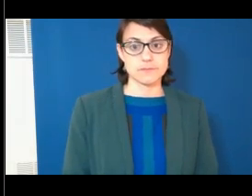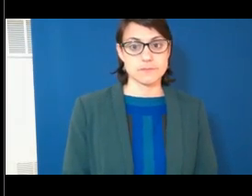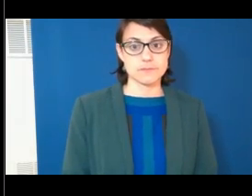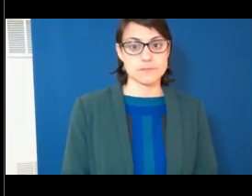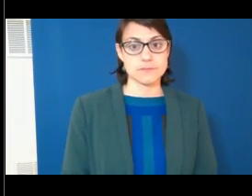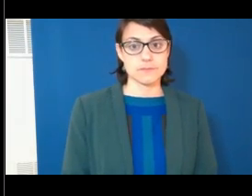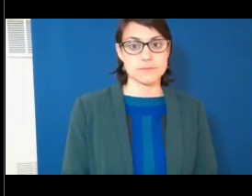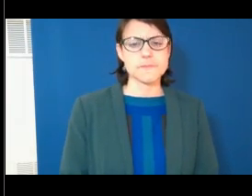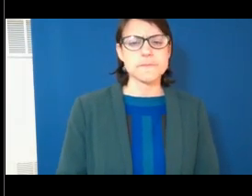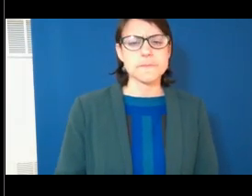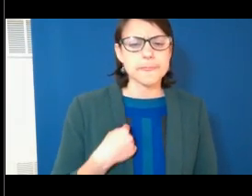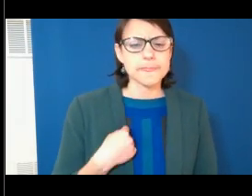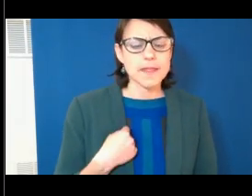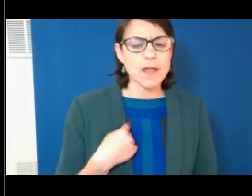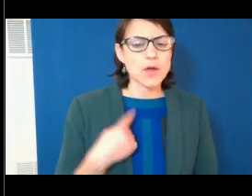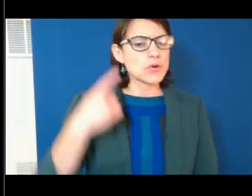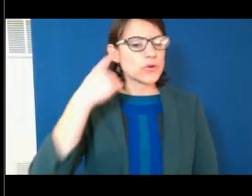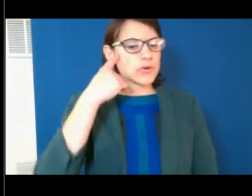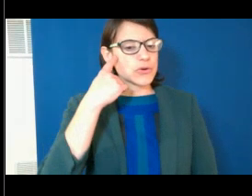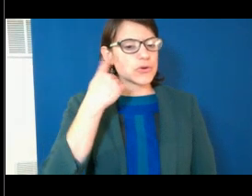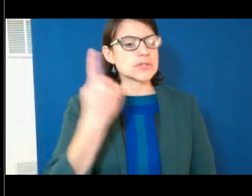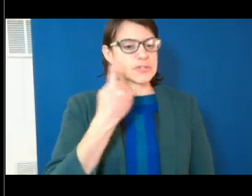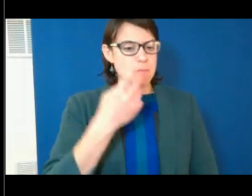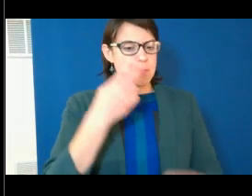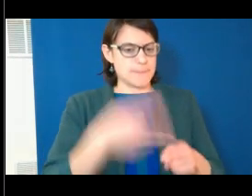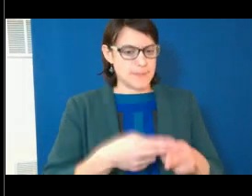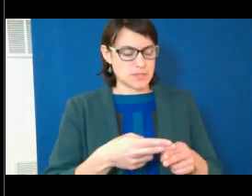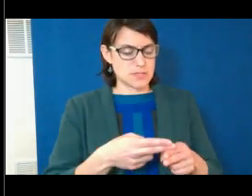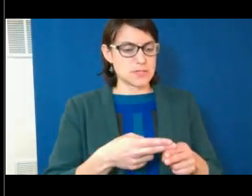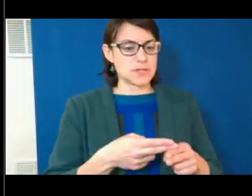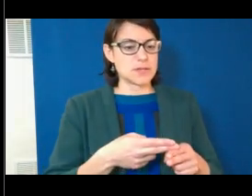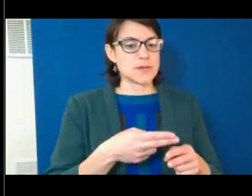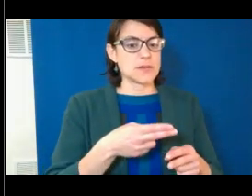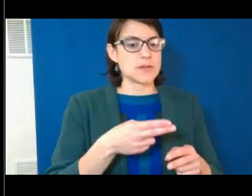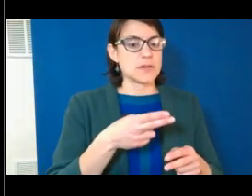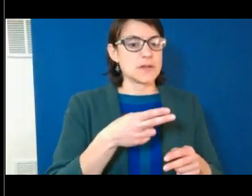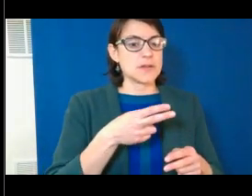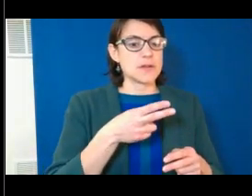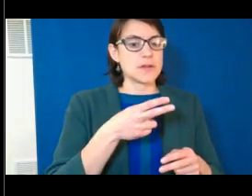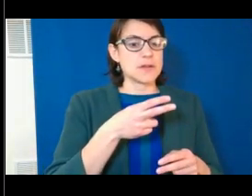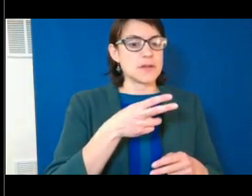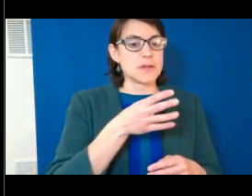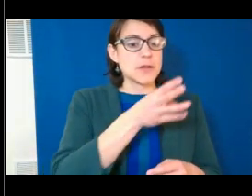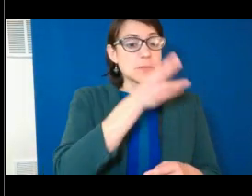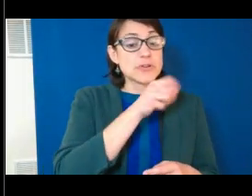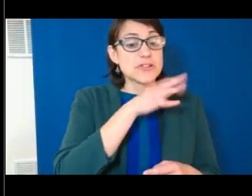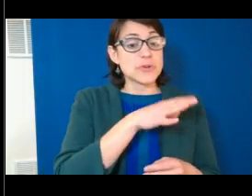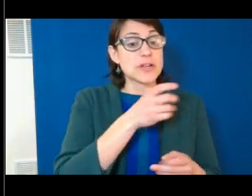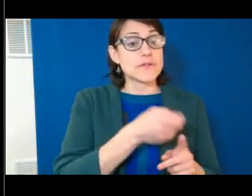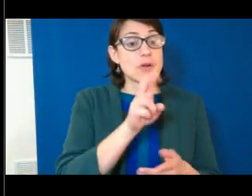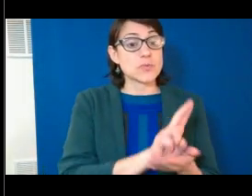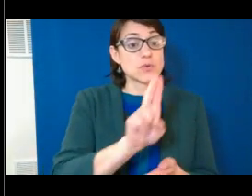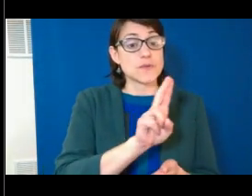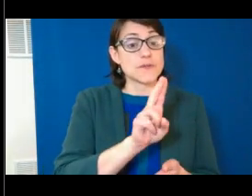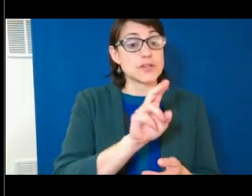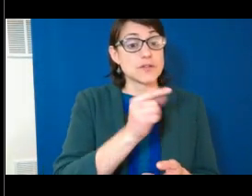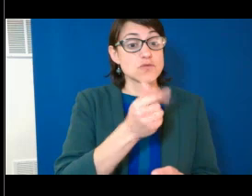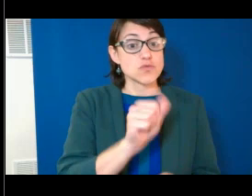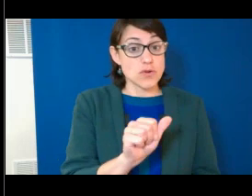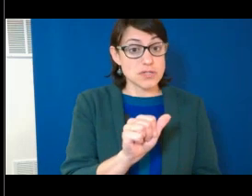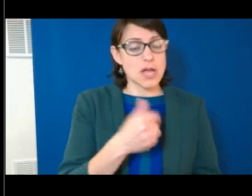I heard mention of a marine debris app with the University of Georgia, and I was wondering what the implementation of that app